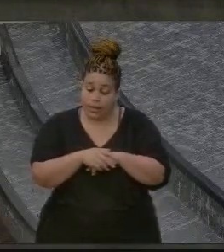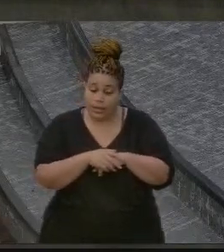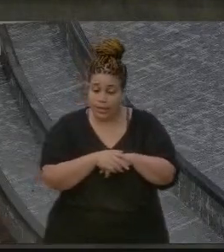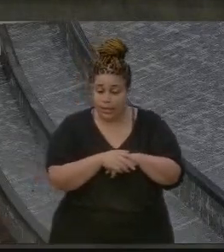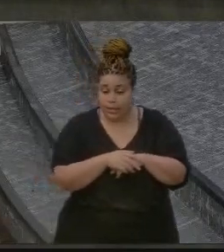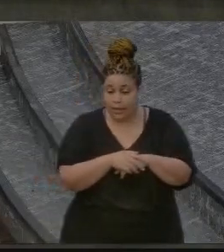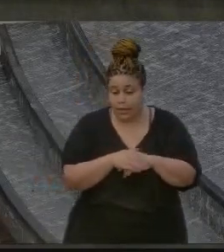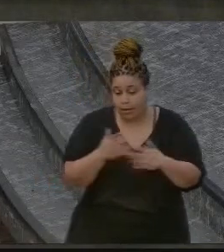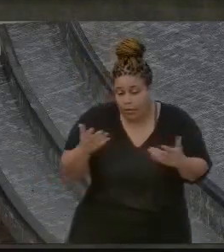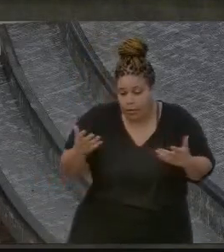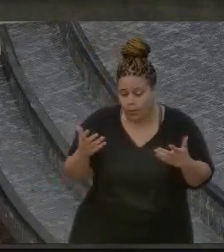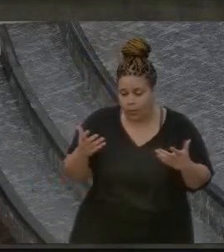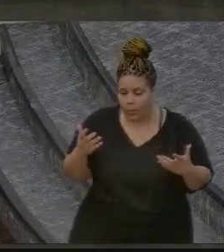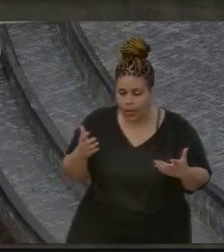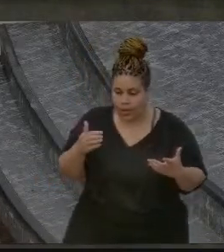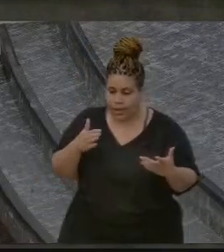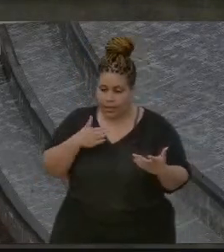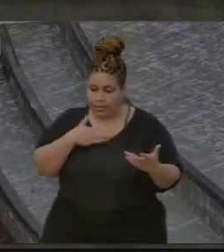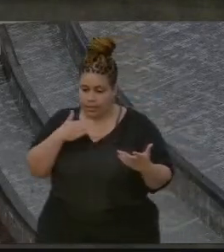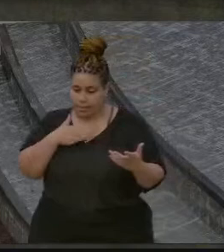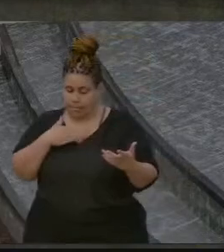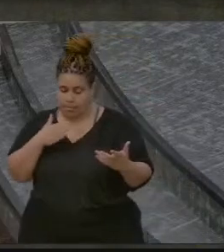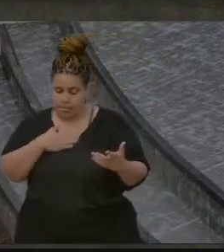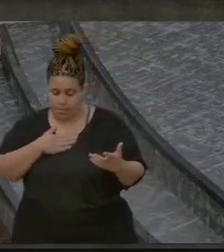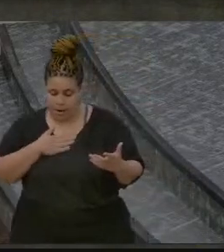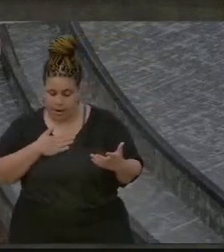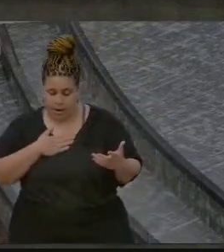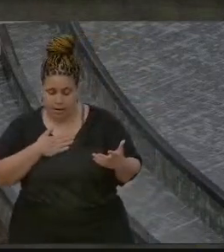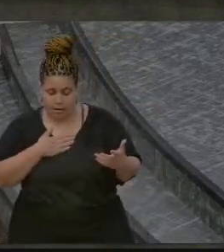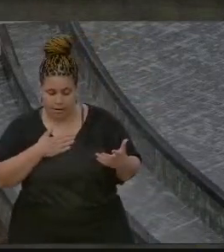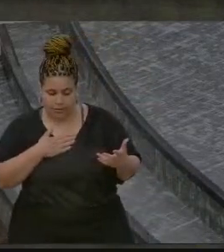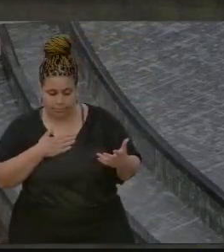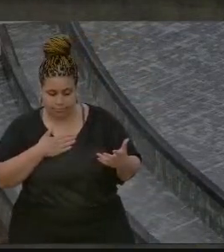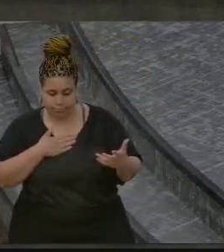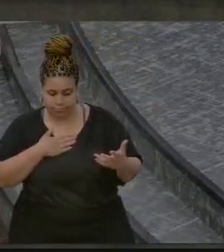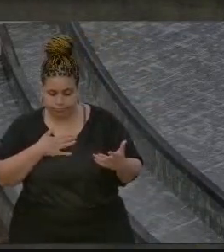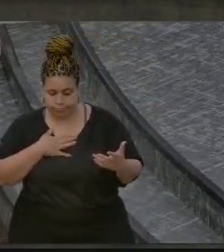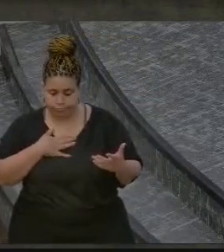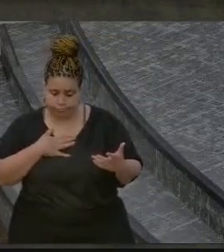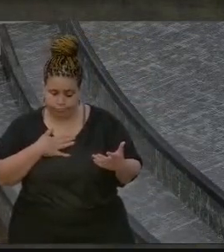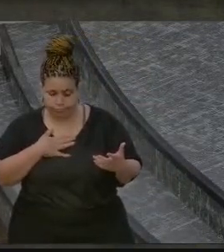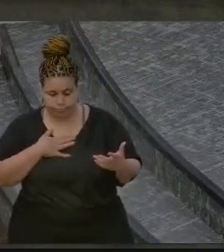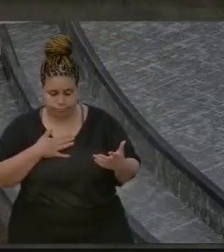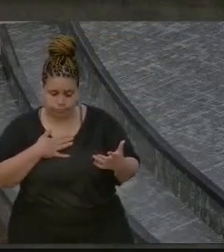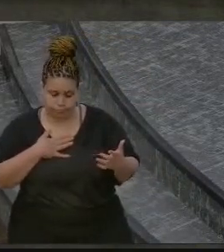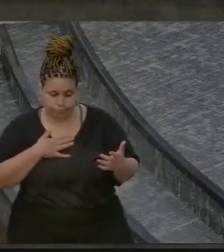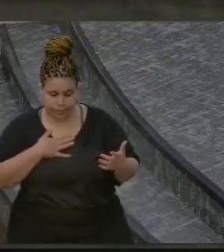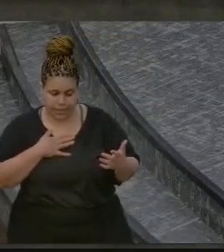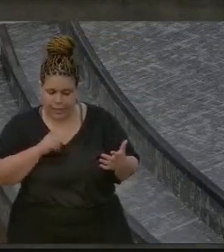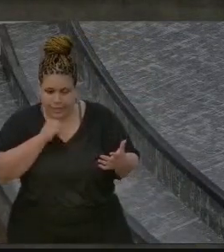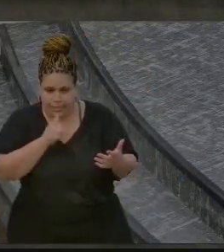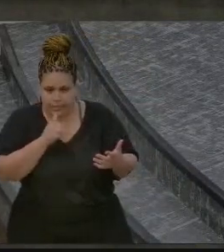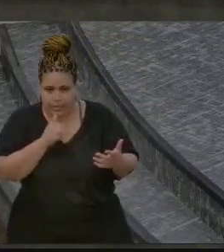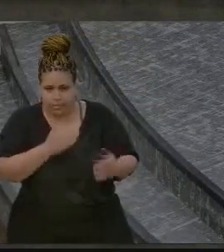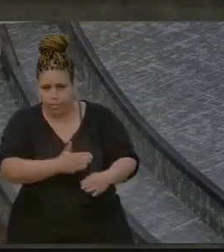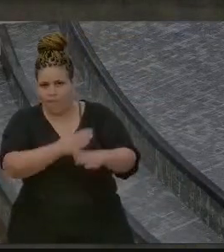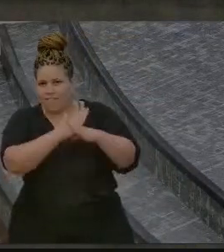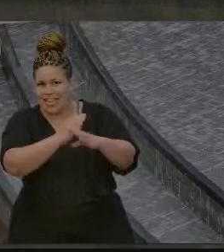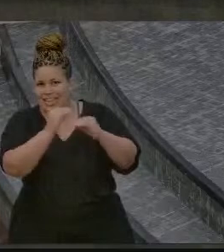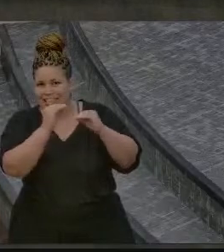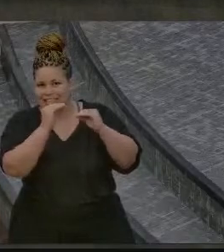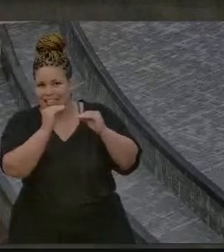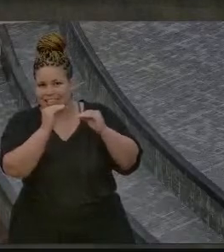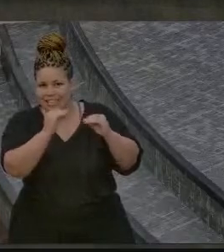the takeaway that I got from that conversation was, this does not prevent teachers from teaching anything about